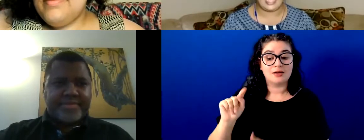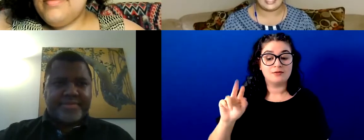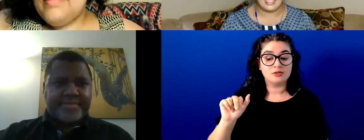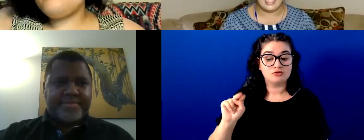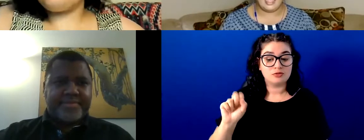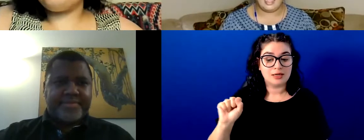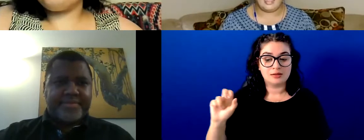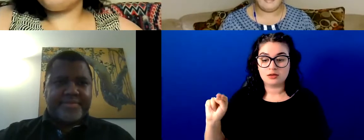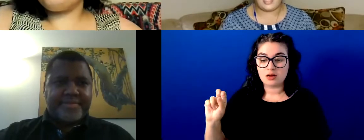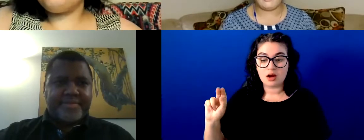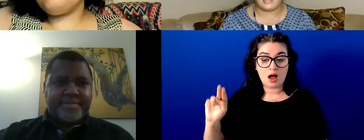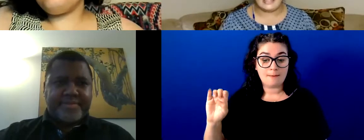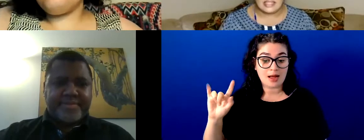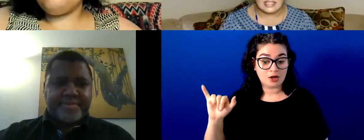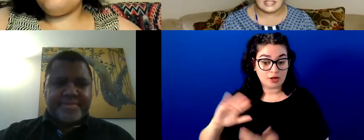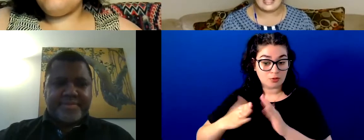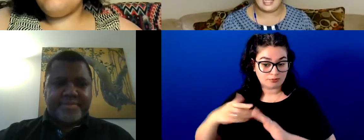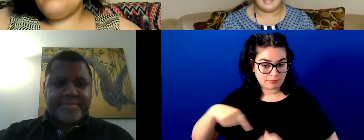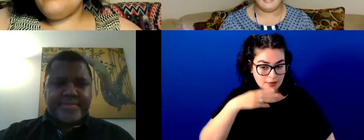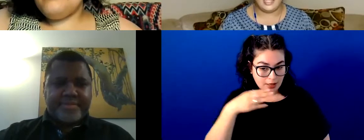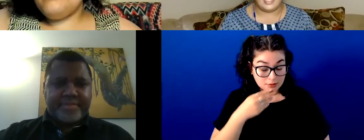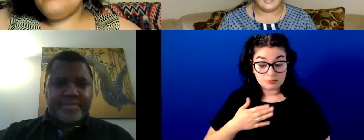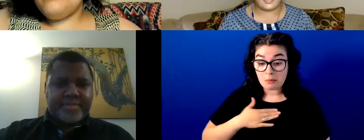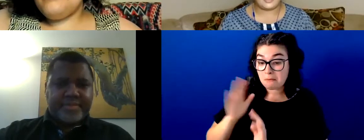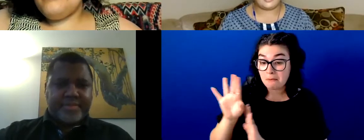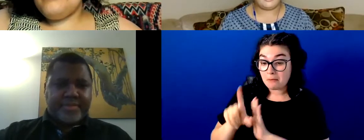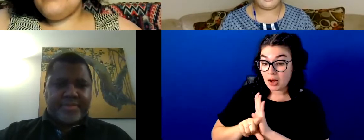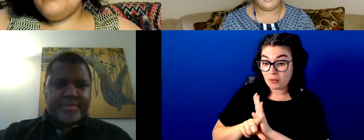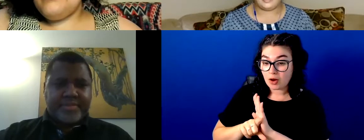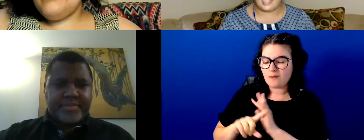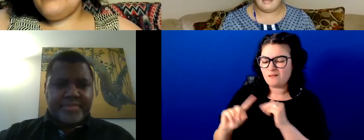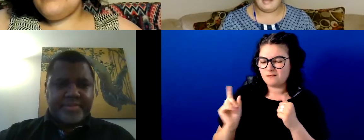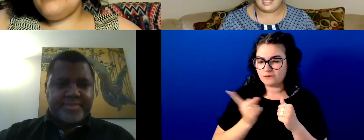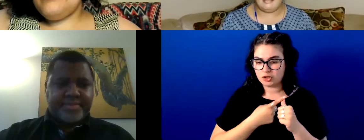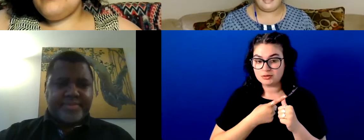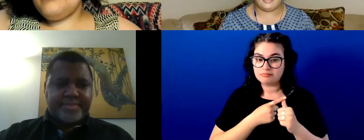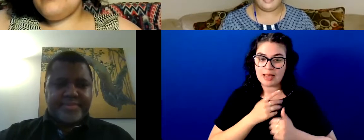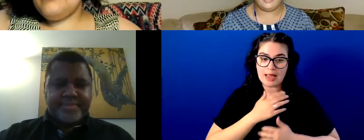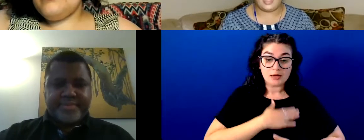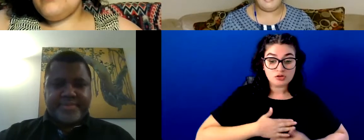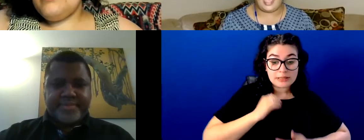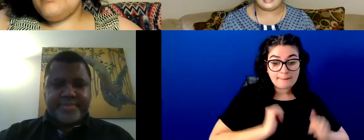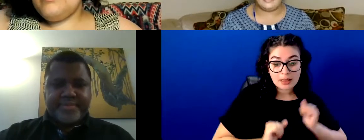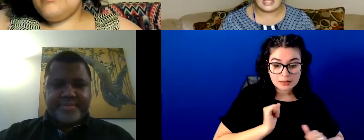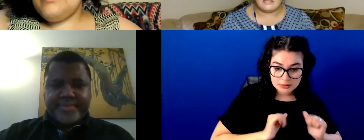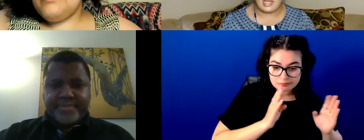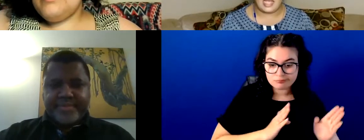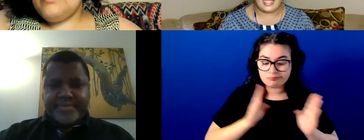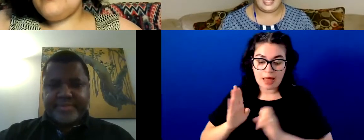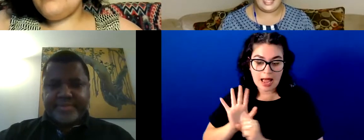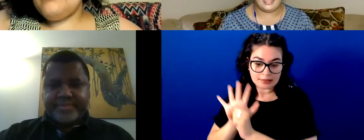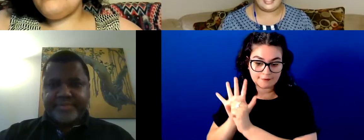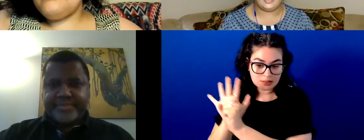Halifax. My background is first through entertainment and then through activism.